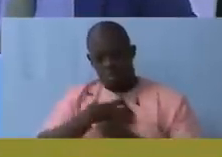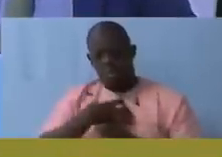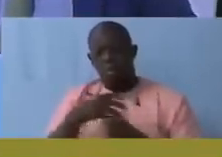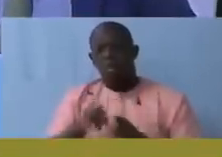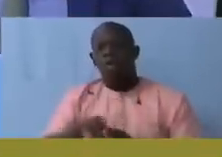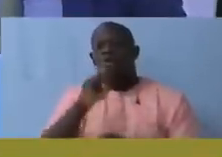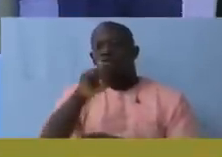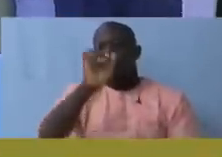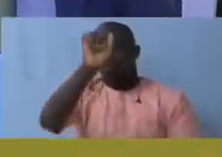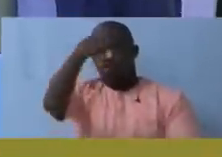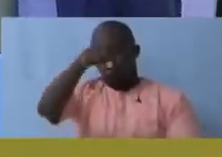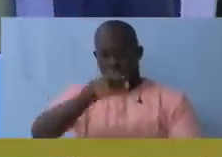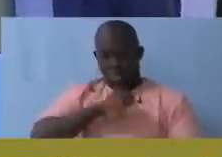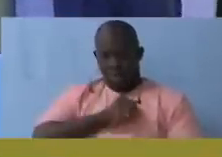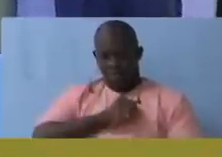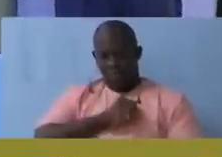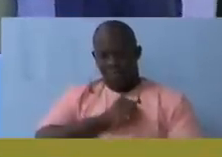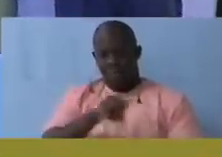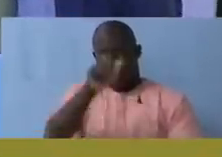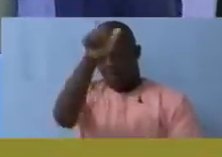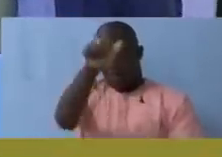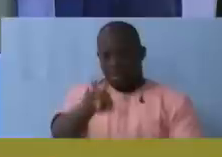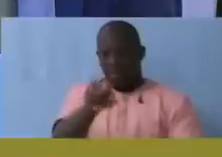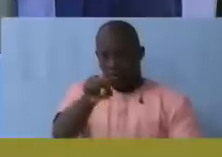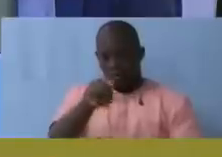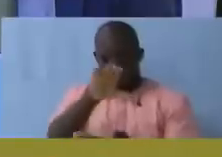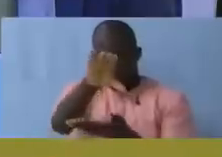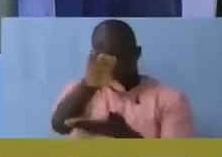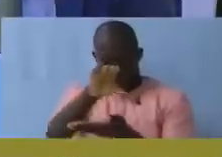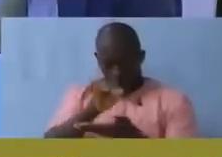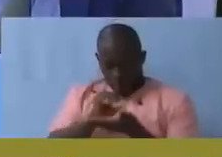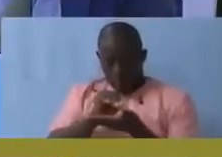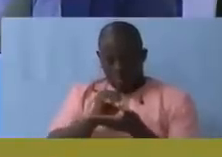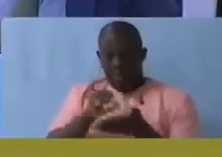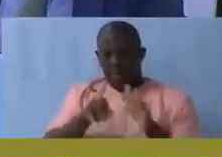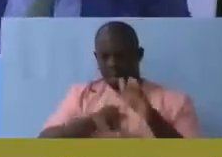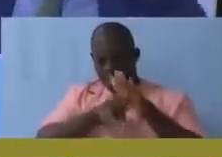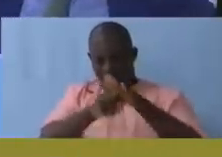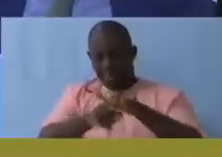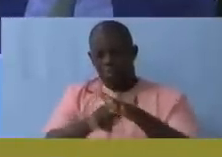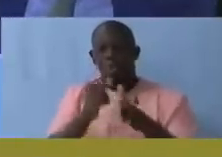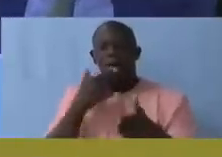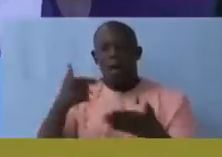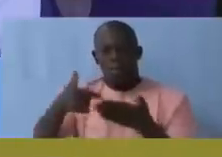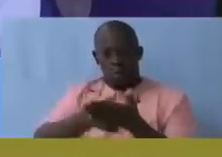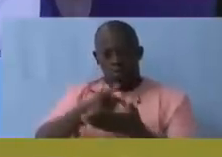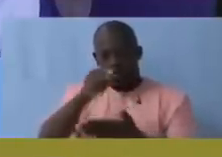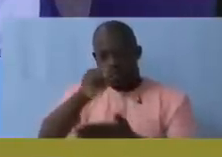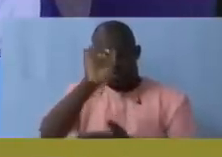Okay. You personally collected the sample, correct? Yes, I did.